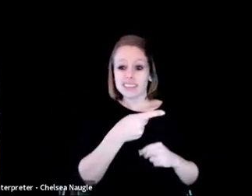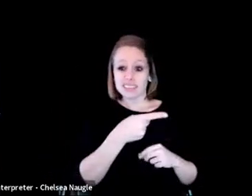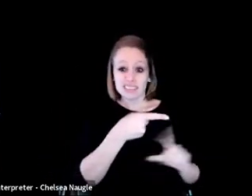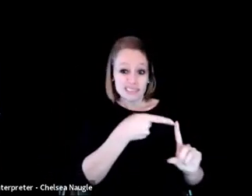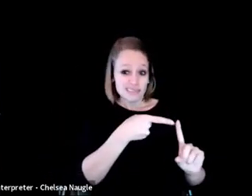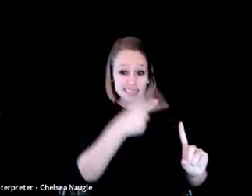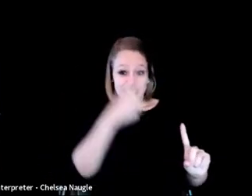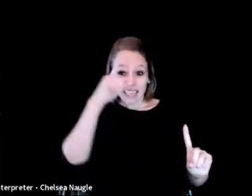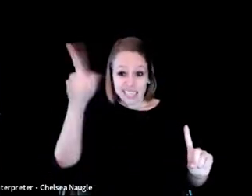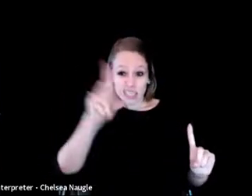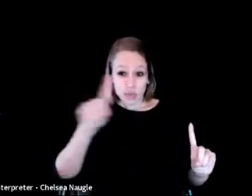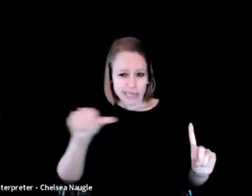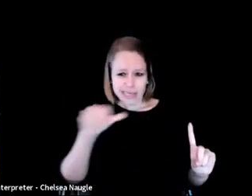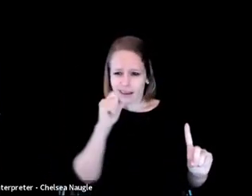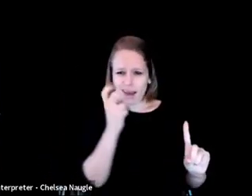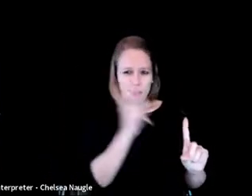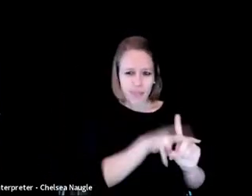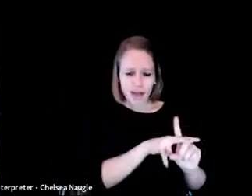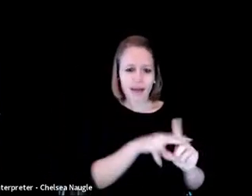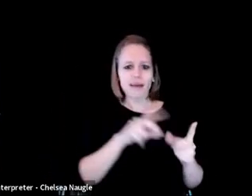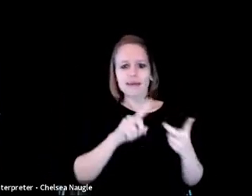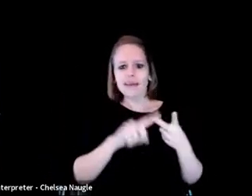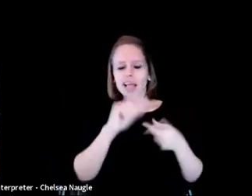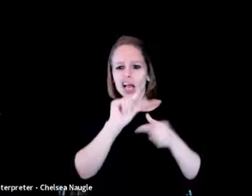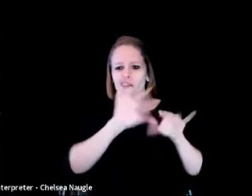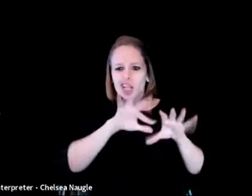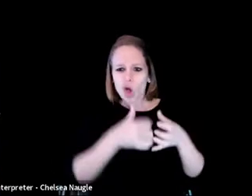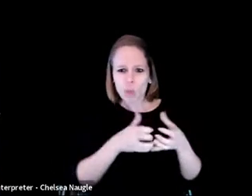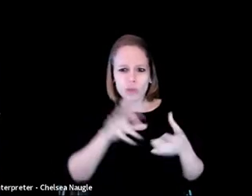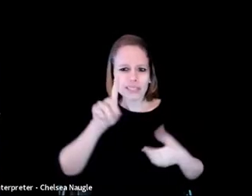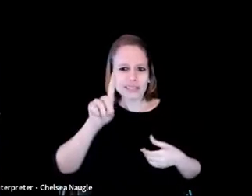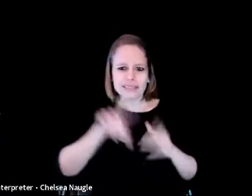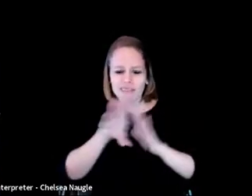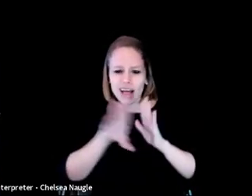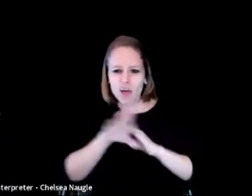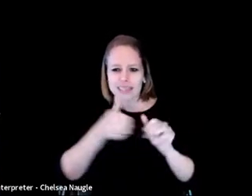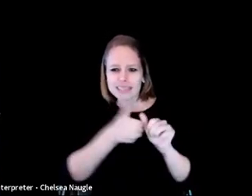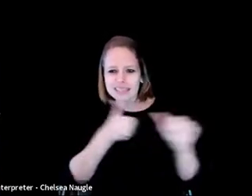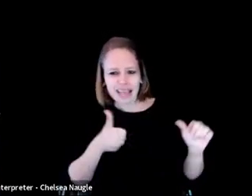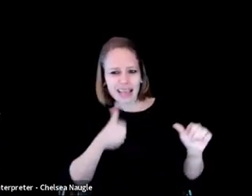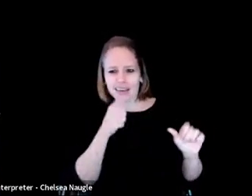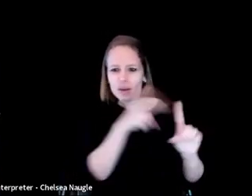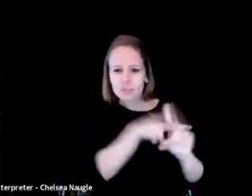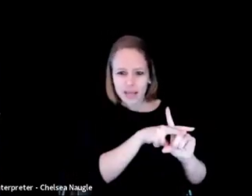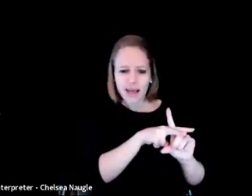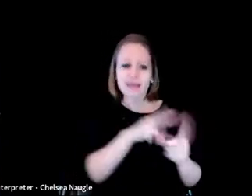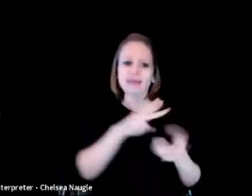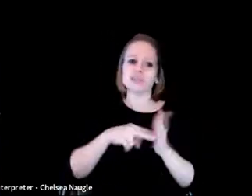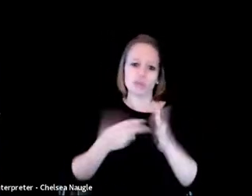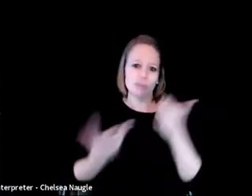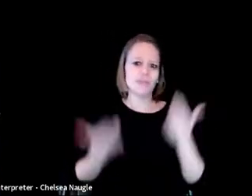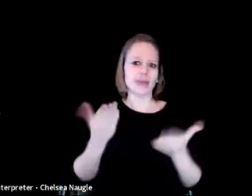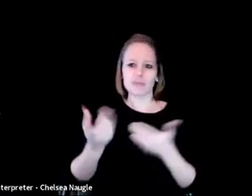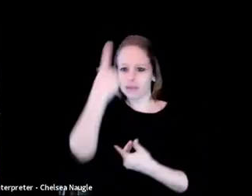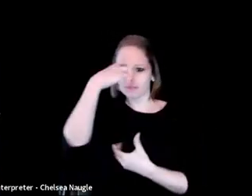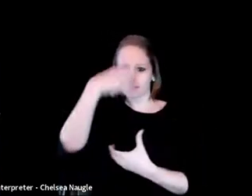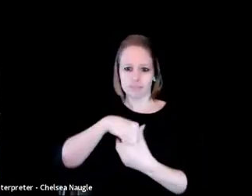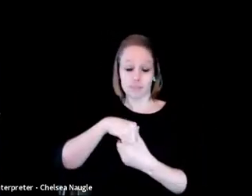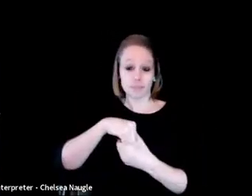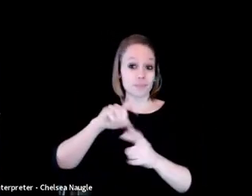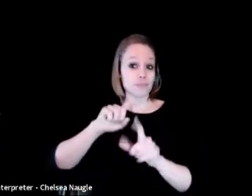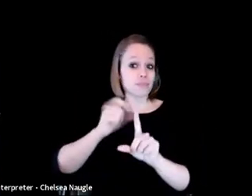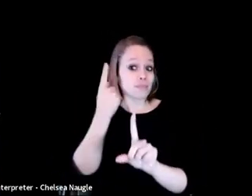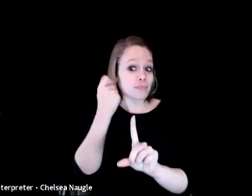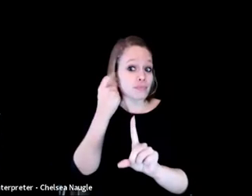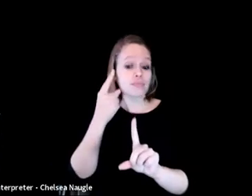global developmental delay. It doesn't say deafblindness, but I think this is something to consider. If a child has